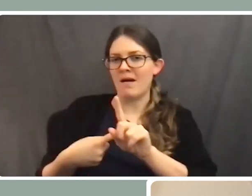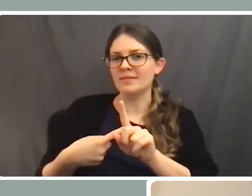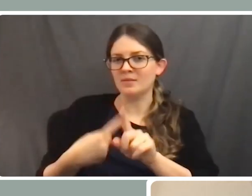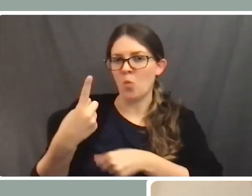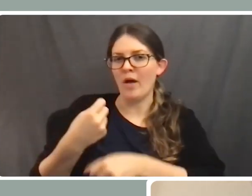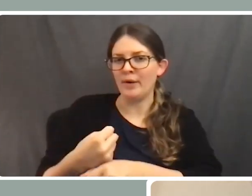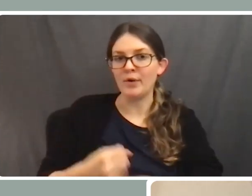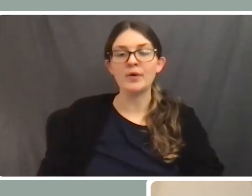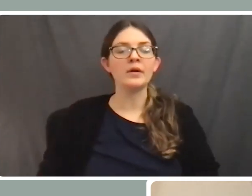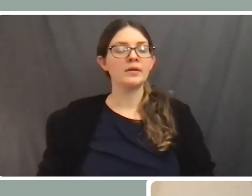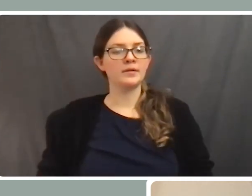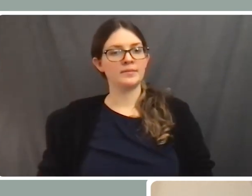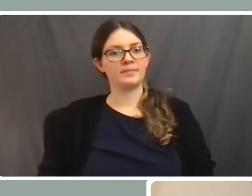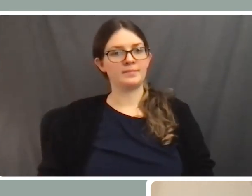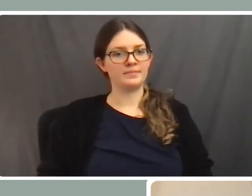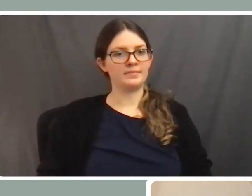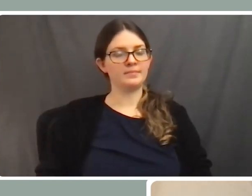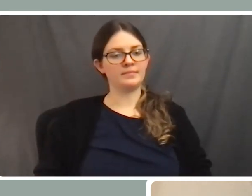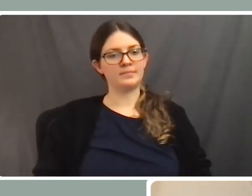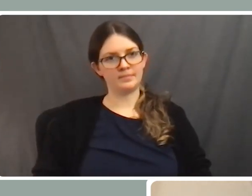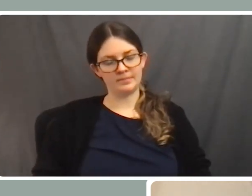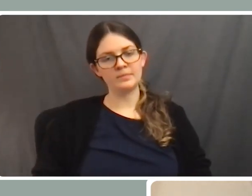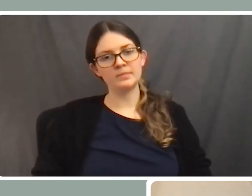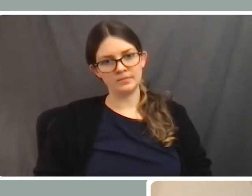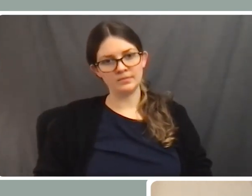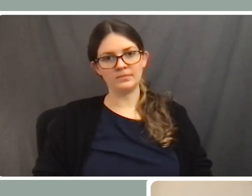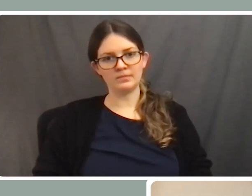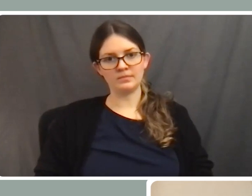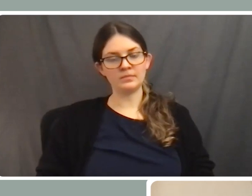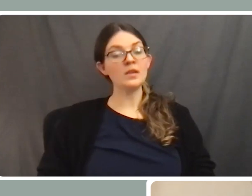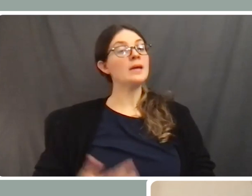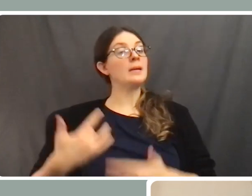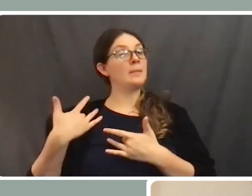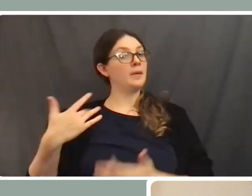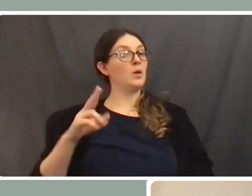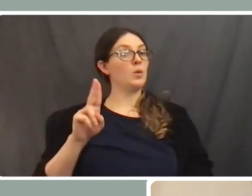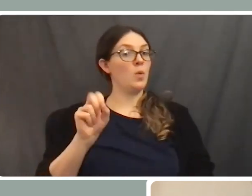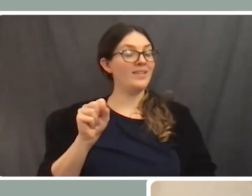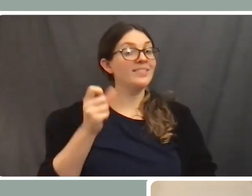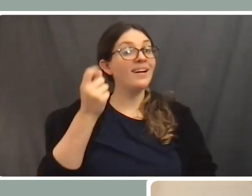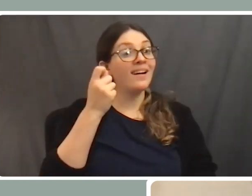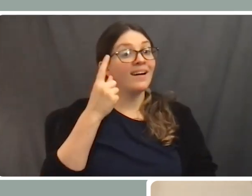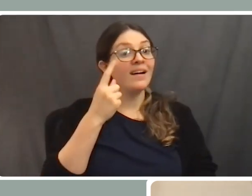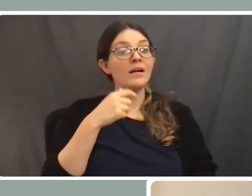other thing I'll say there is, typically in the United States, and again, you'd actually get a different answer if you ask these questions in